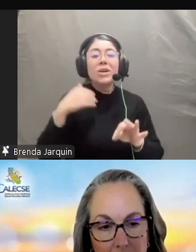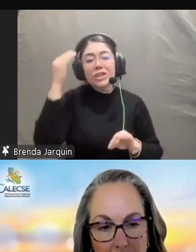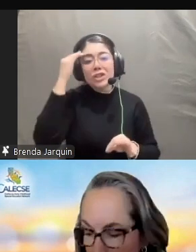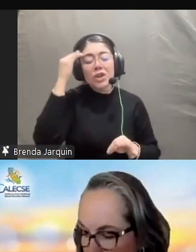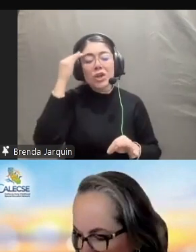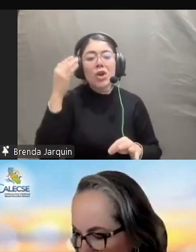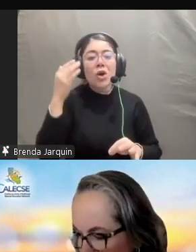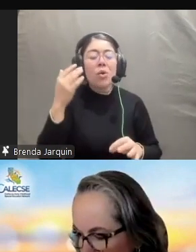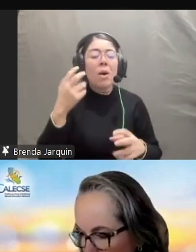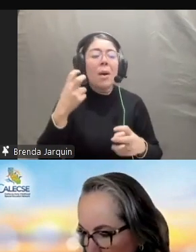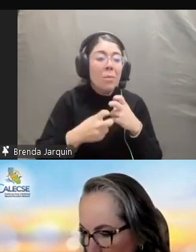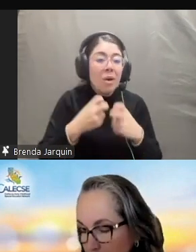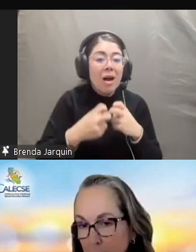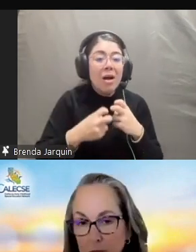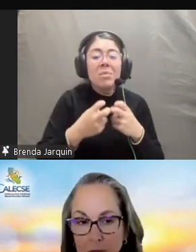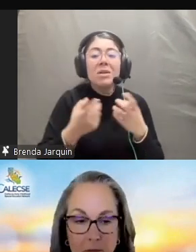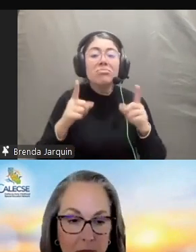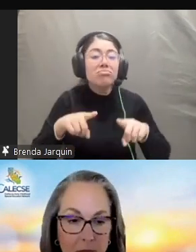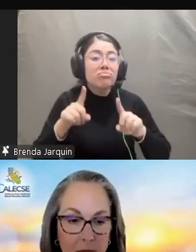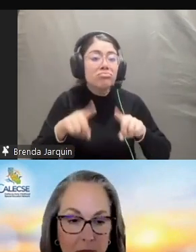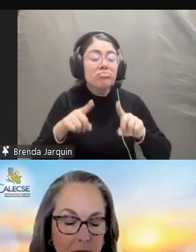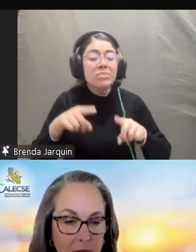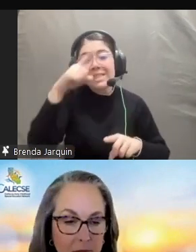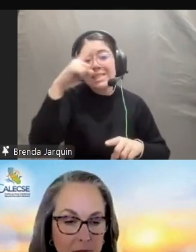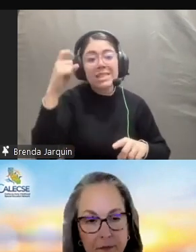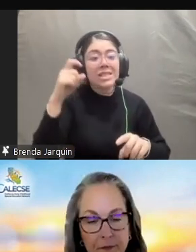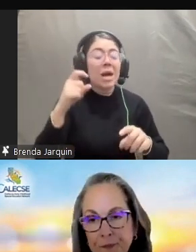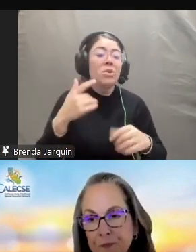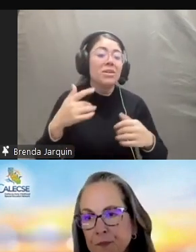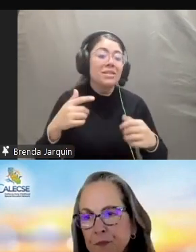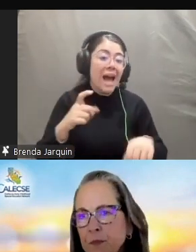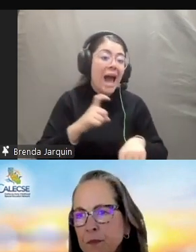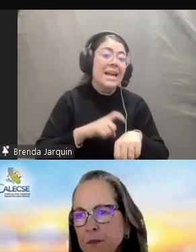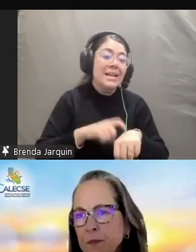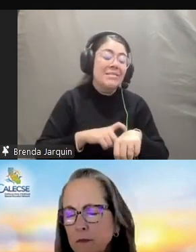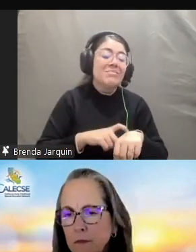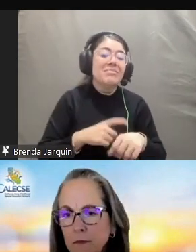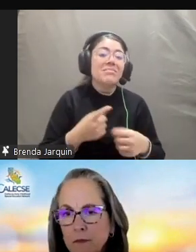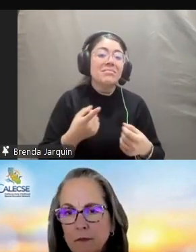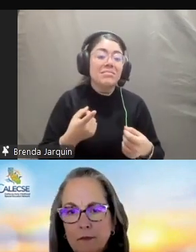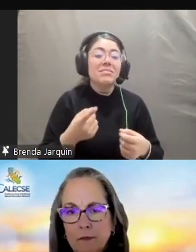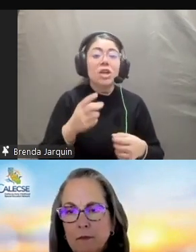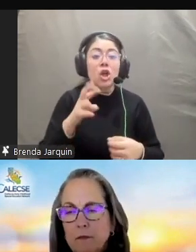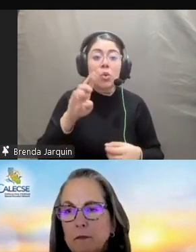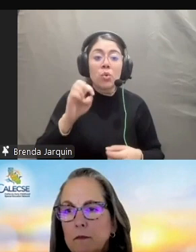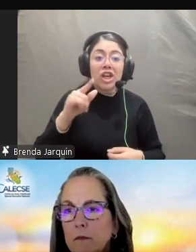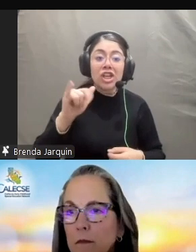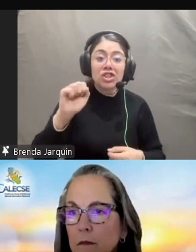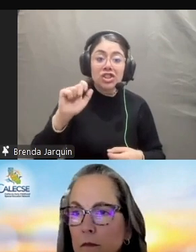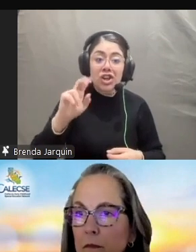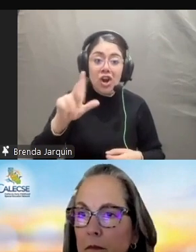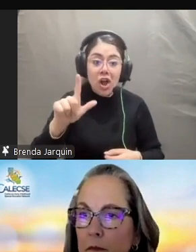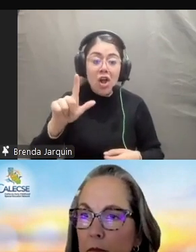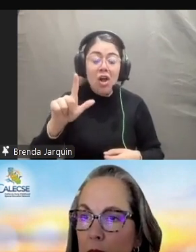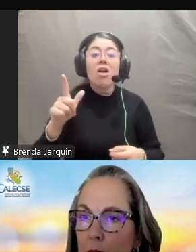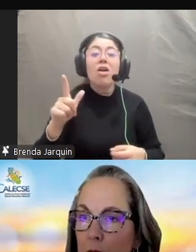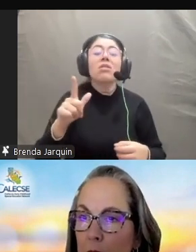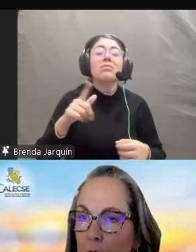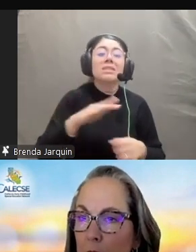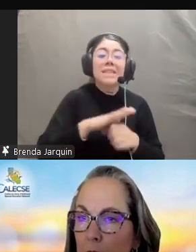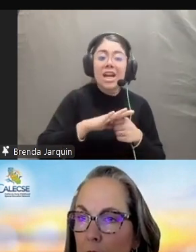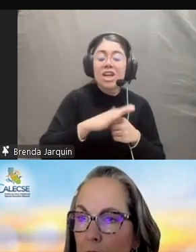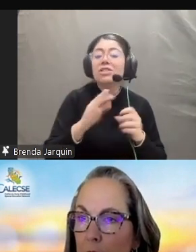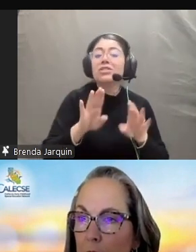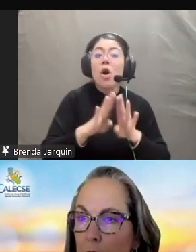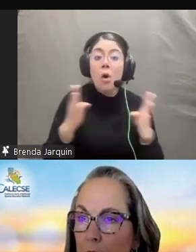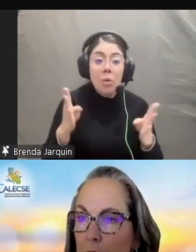the plan for summer breaks. As we know, schools are closed, but regional centers are still operating daily. And also, what